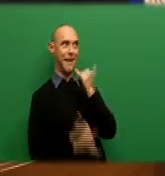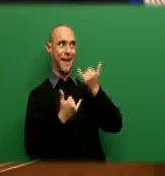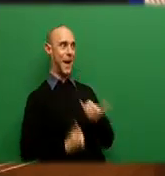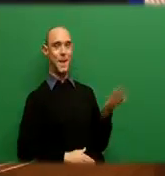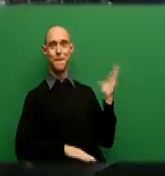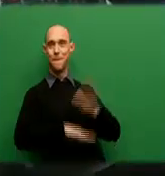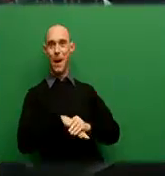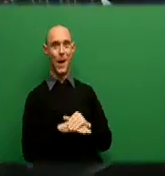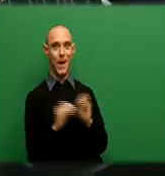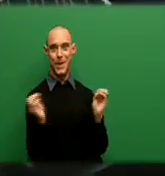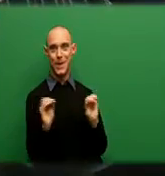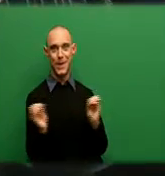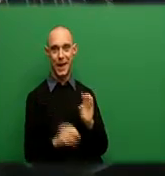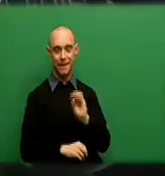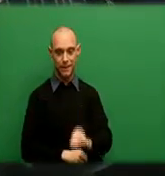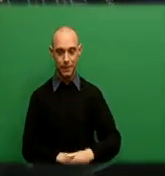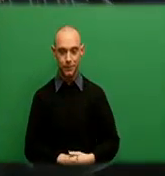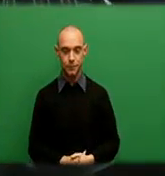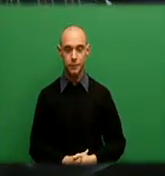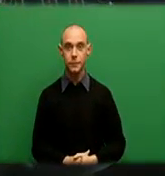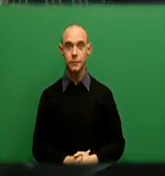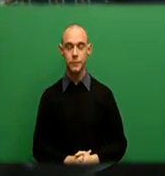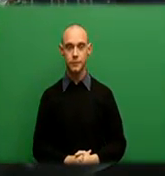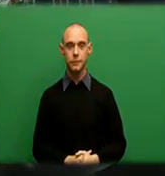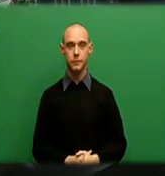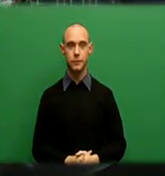any others. Okay, say.